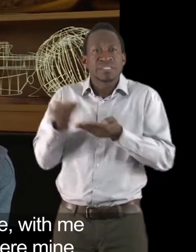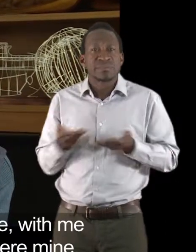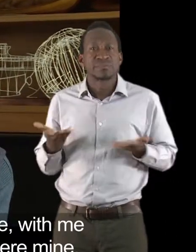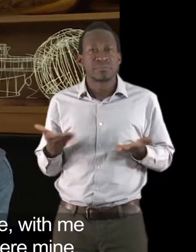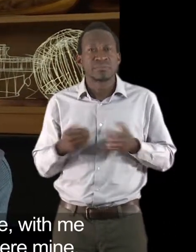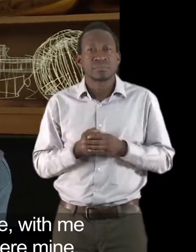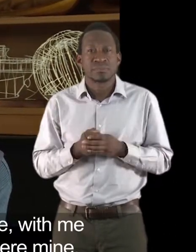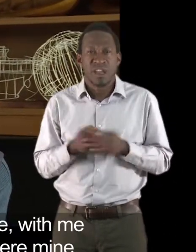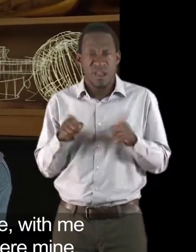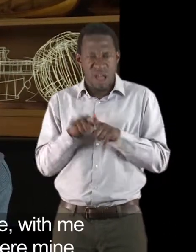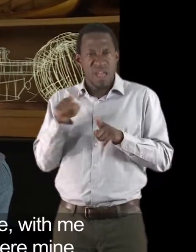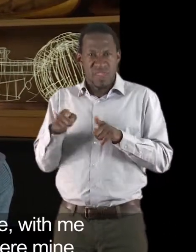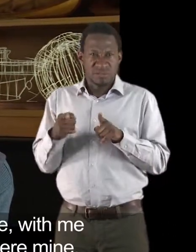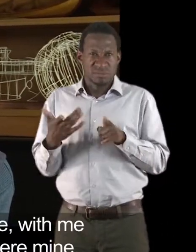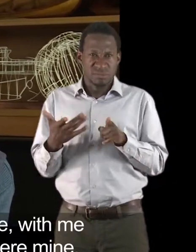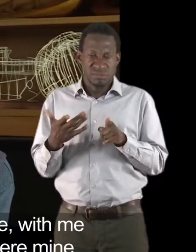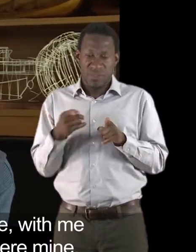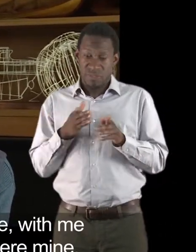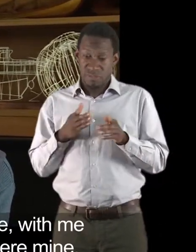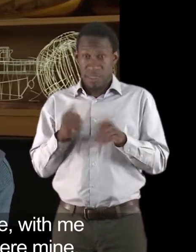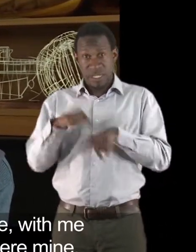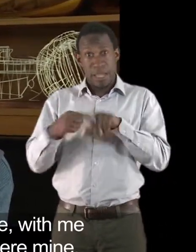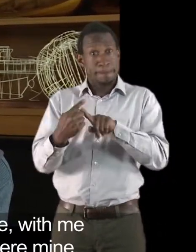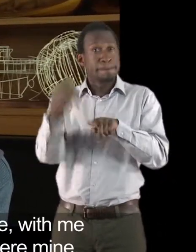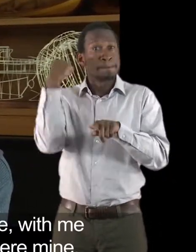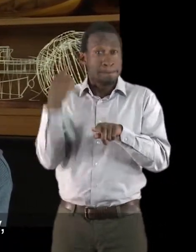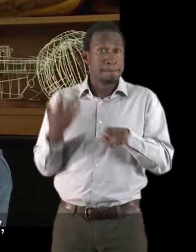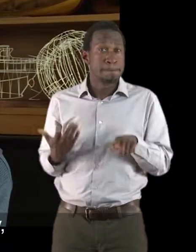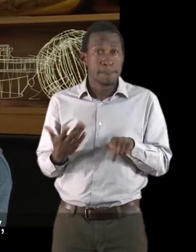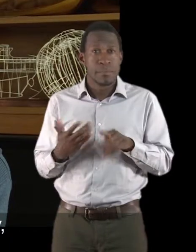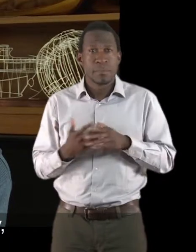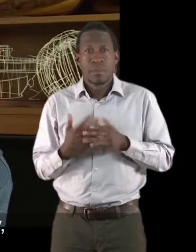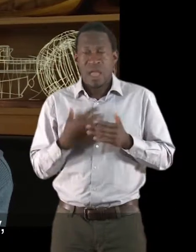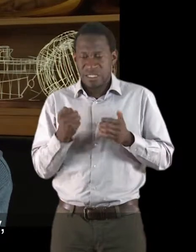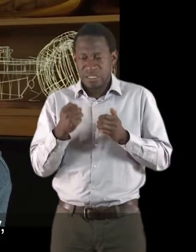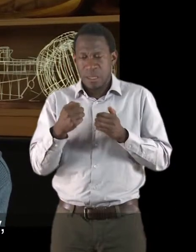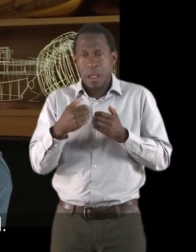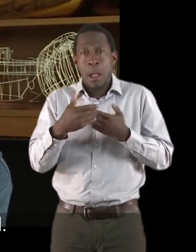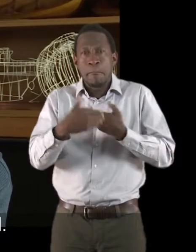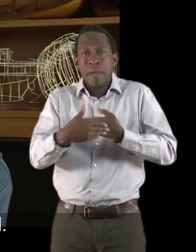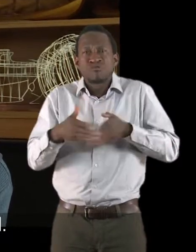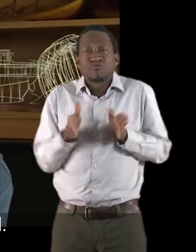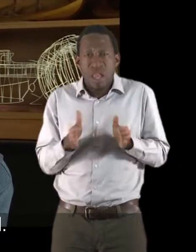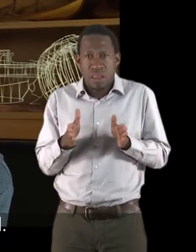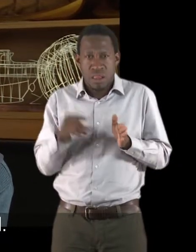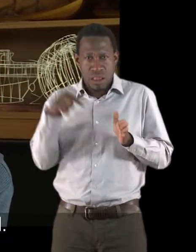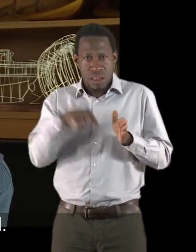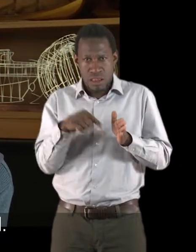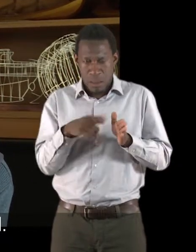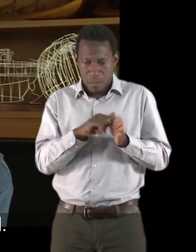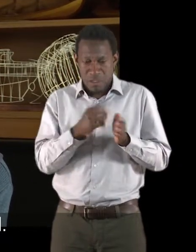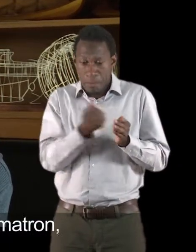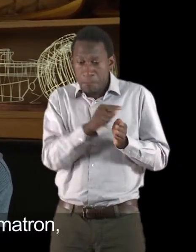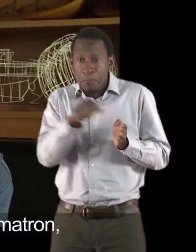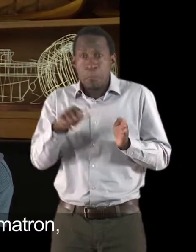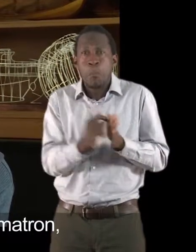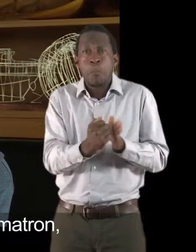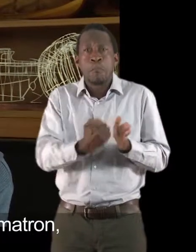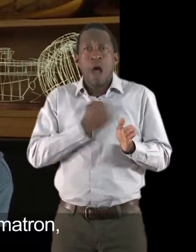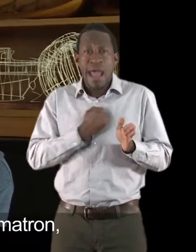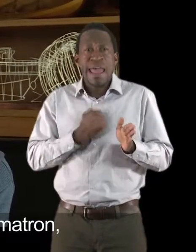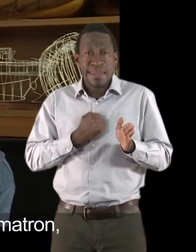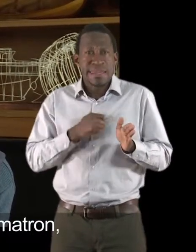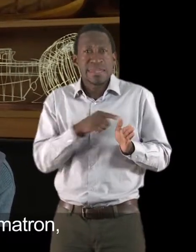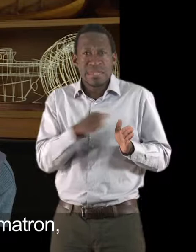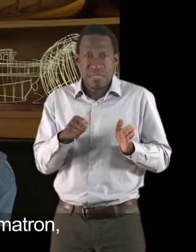parcel with me few bits of belongings that were mine. There weren't many. Brown paper parcel. And I